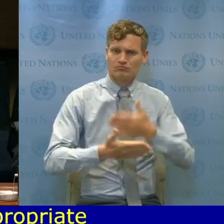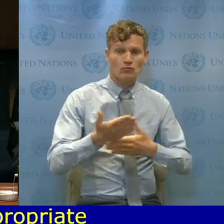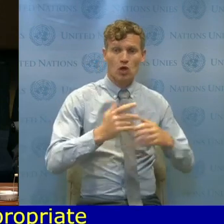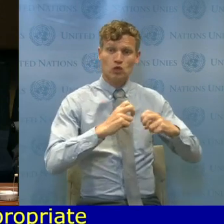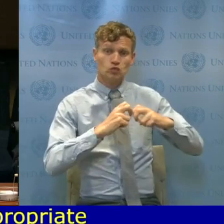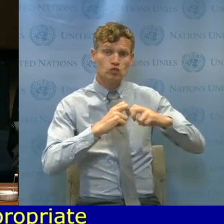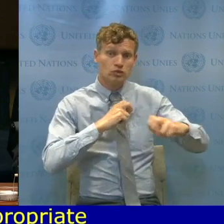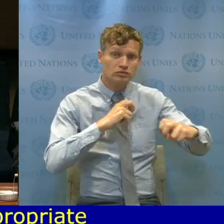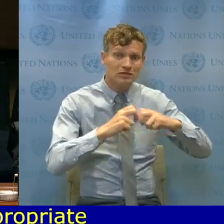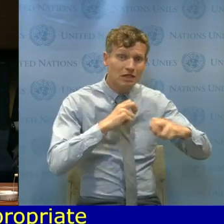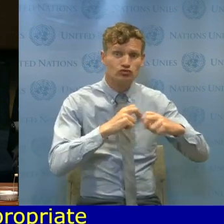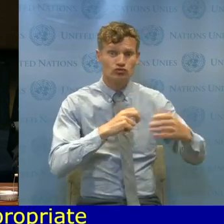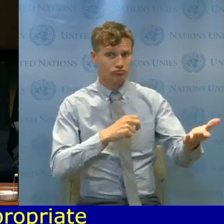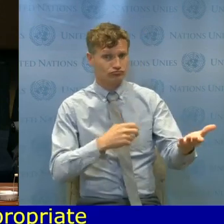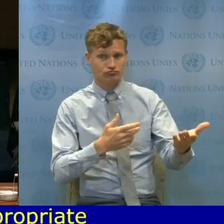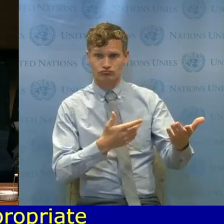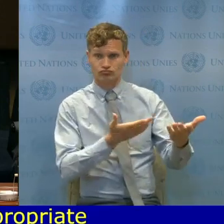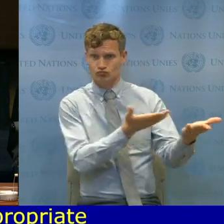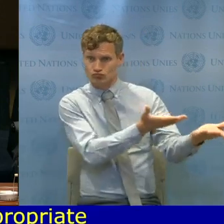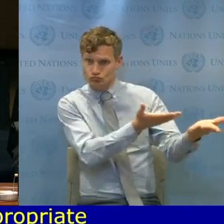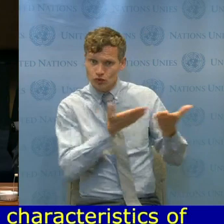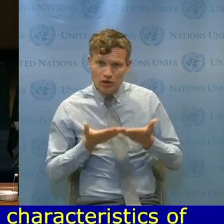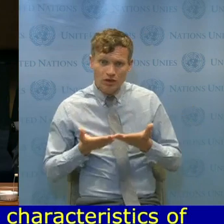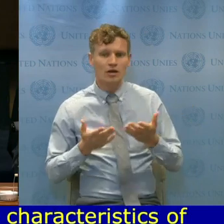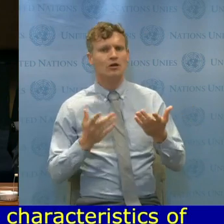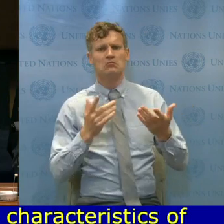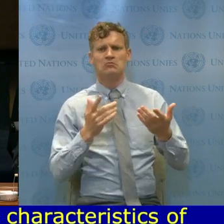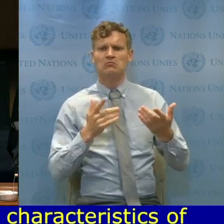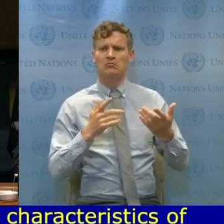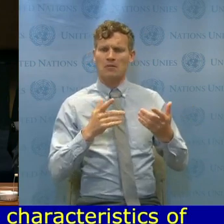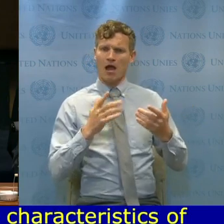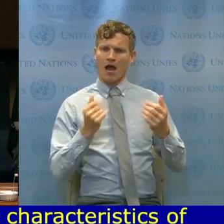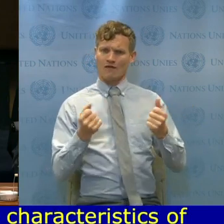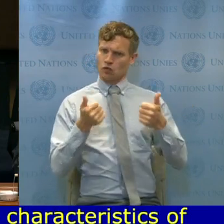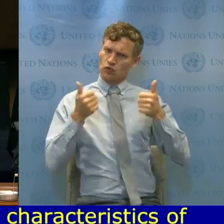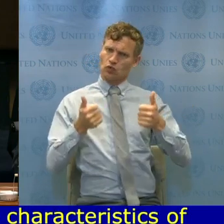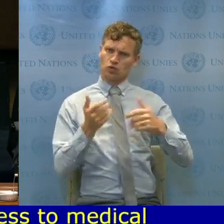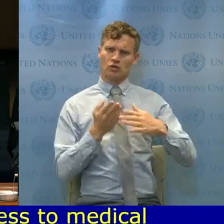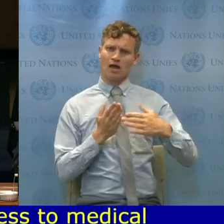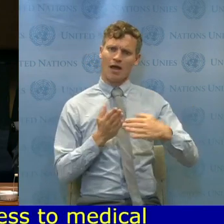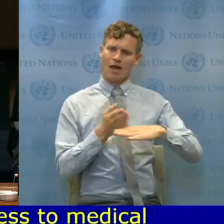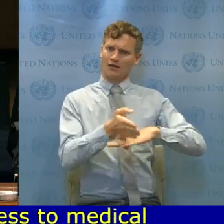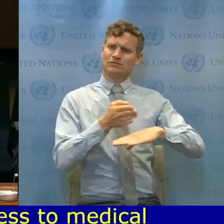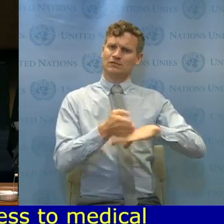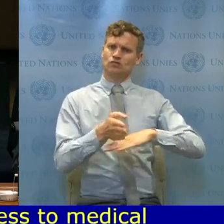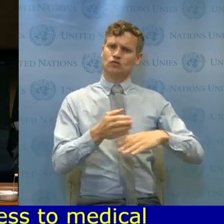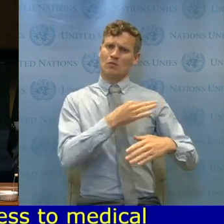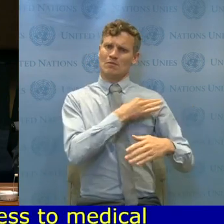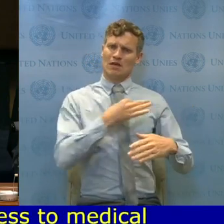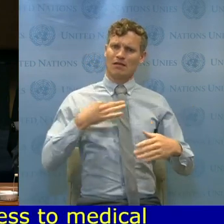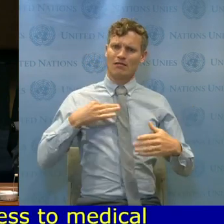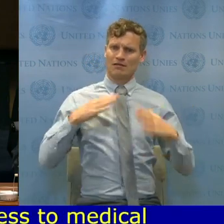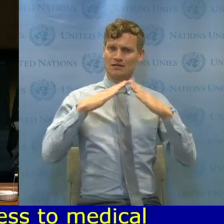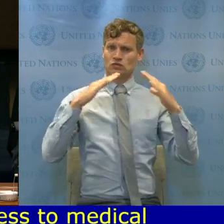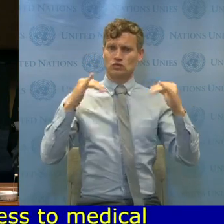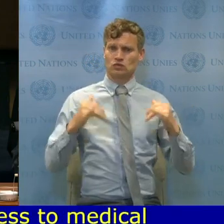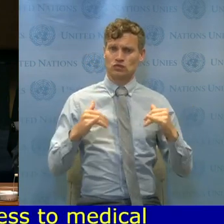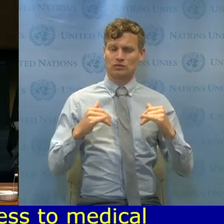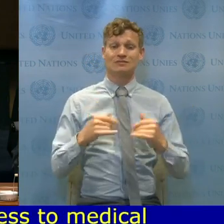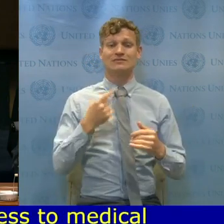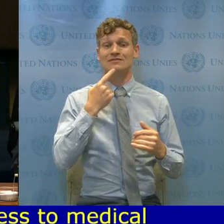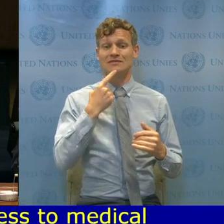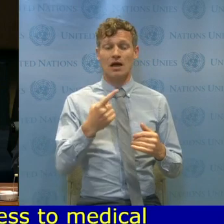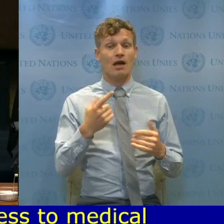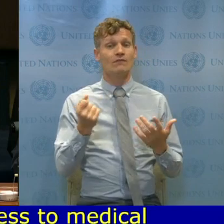medical institutions. This article also specifies that the government may implement visiting care programs